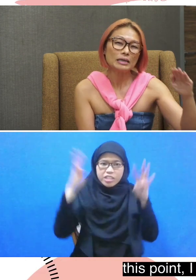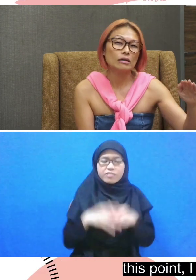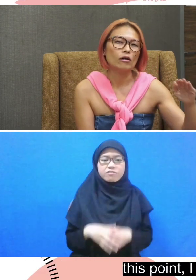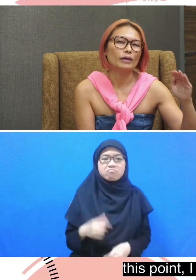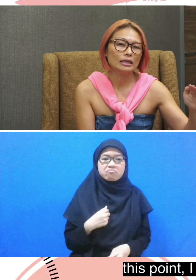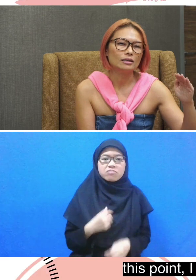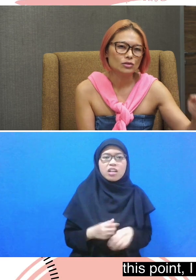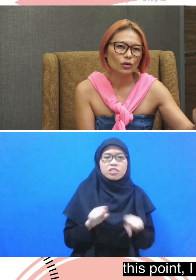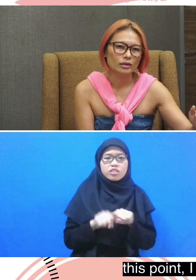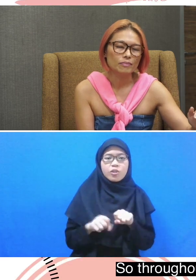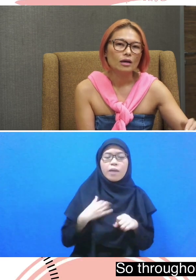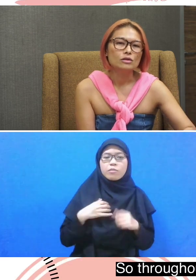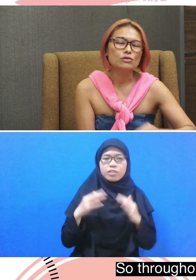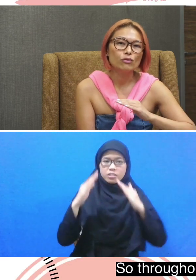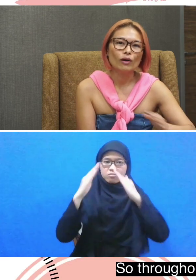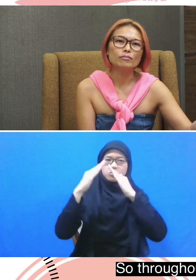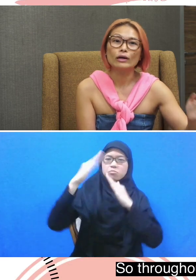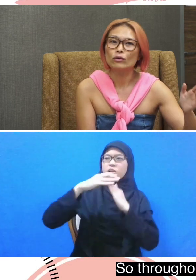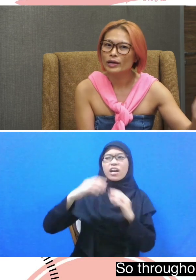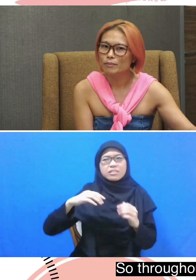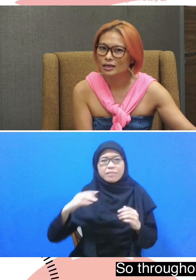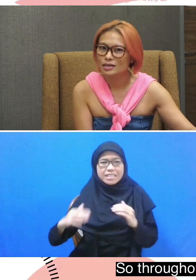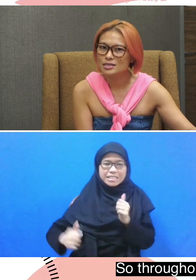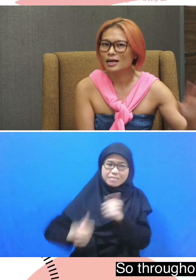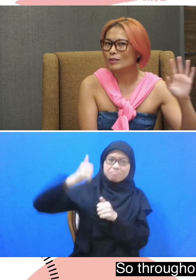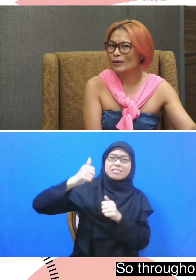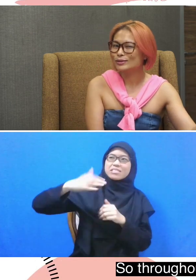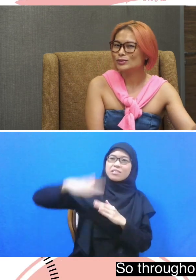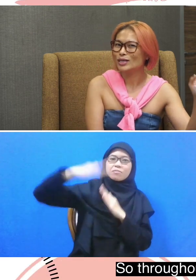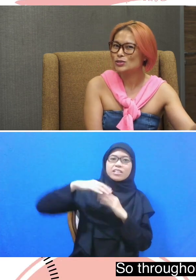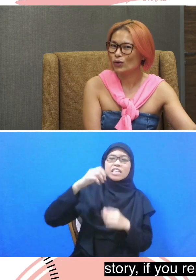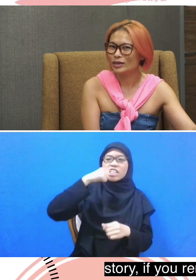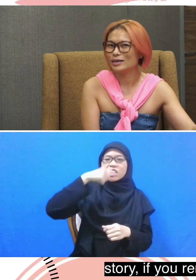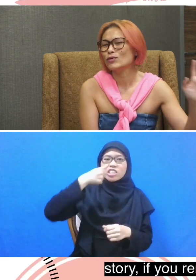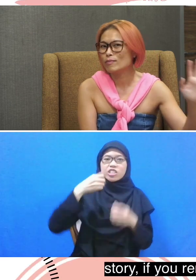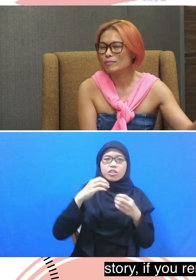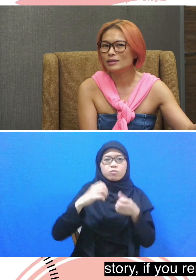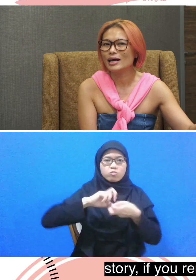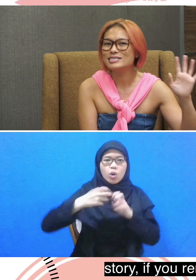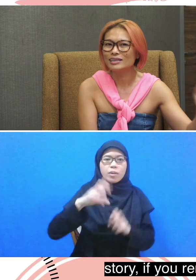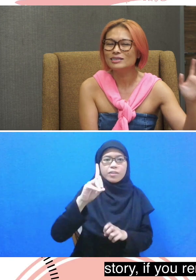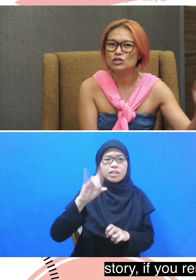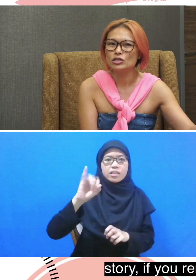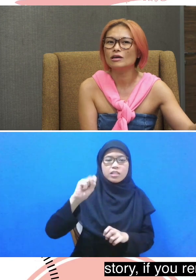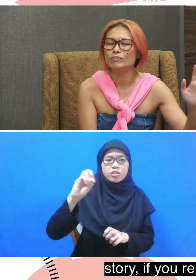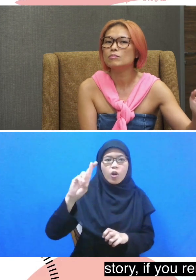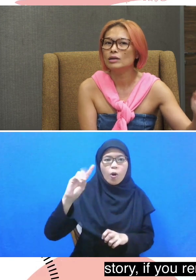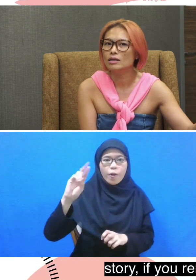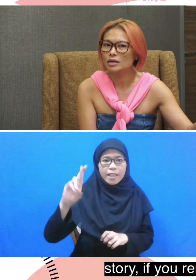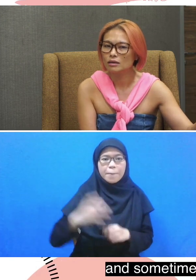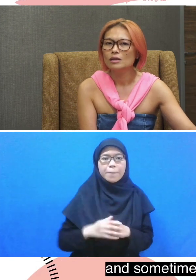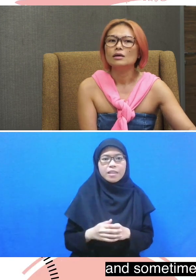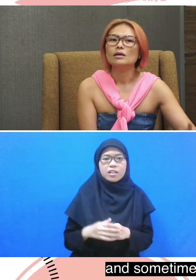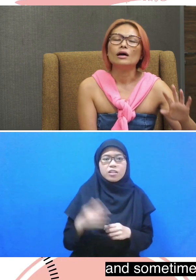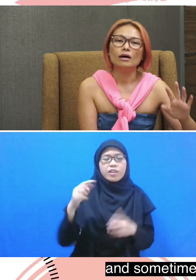the peak of my eating disorder. So throughout my growing up years, coming back to that story, if you remember, I started this journey of being